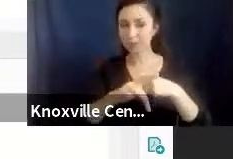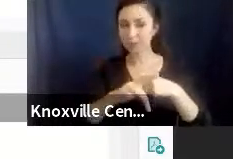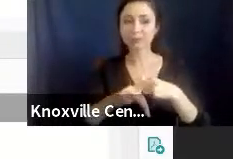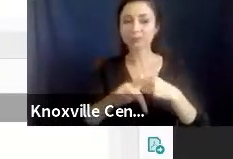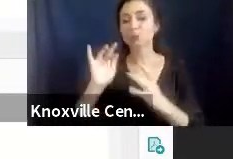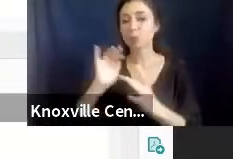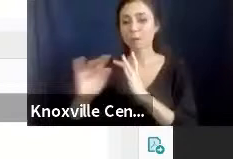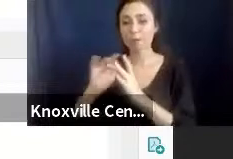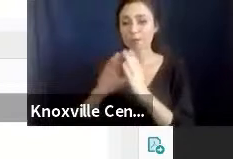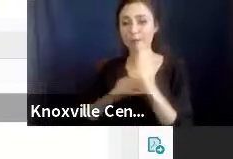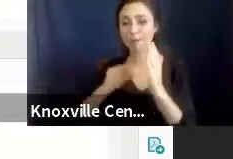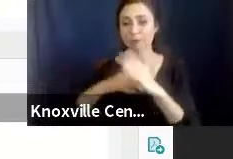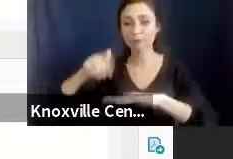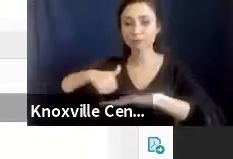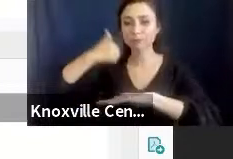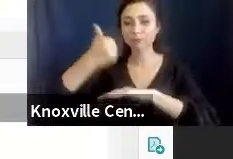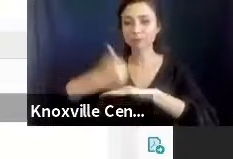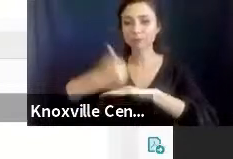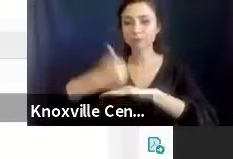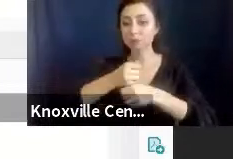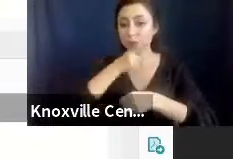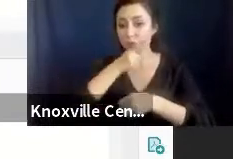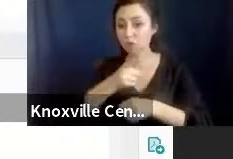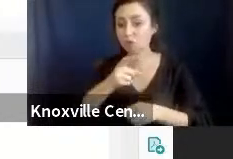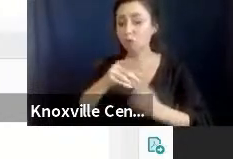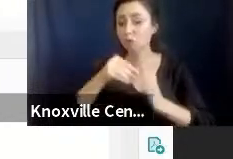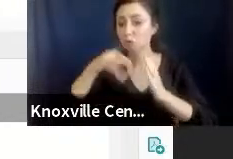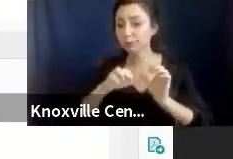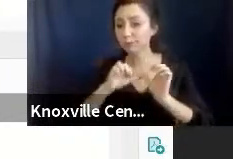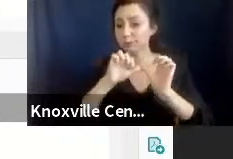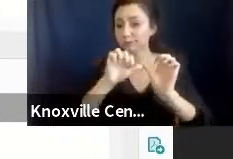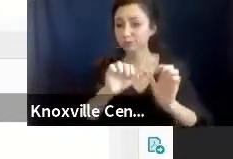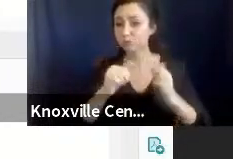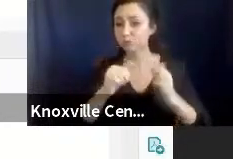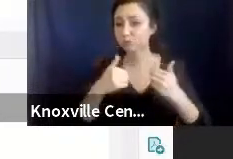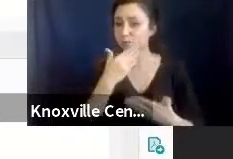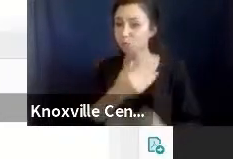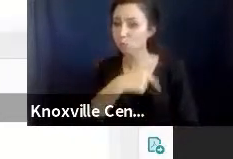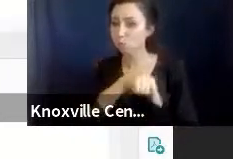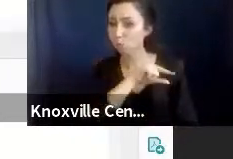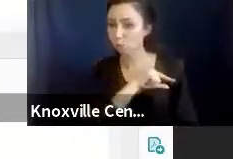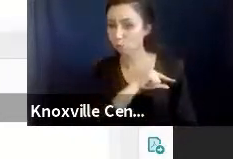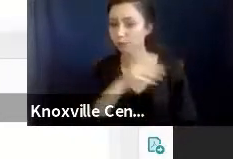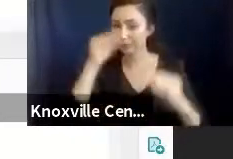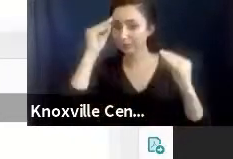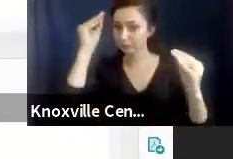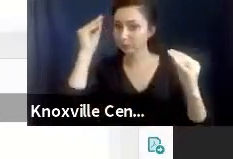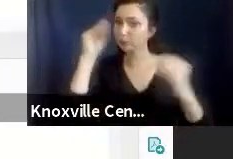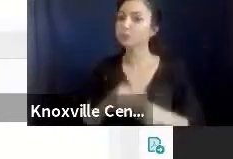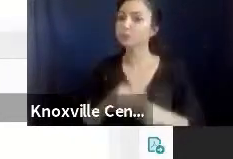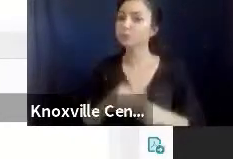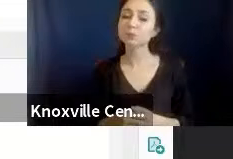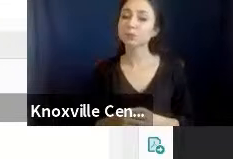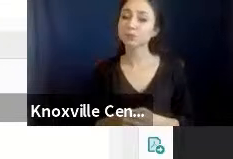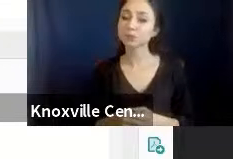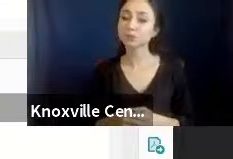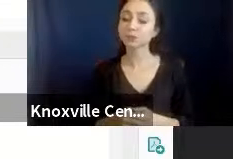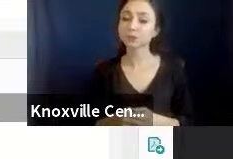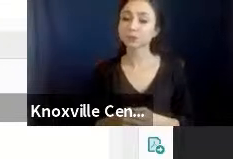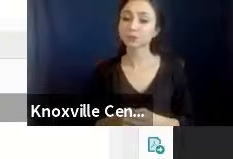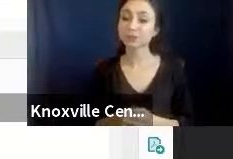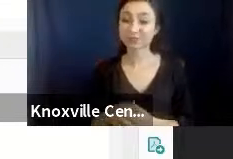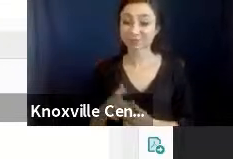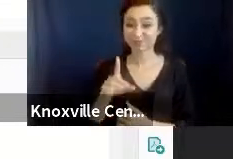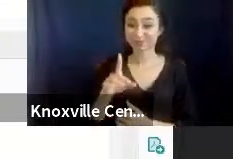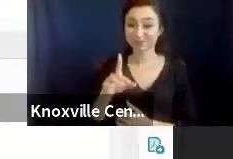that students continue to receive high quality instruction. So as a district, we're facing